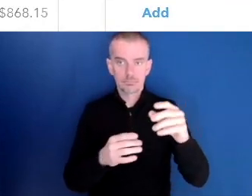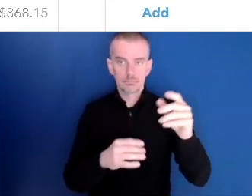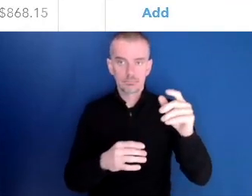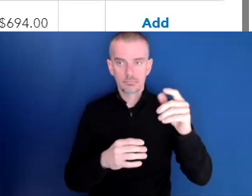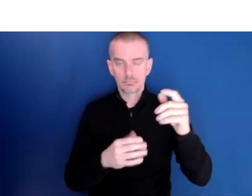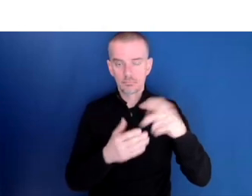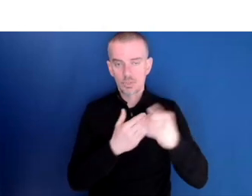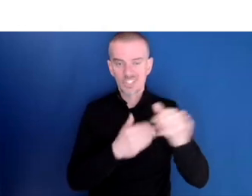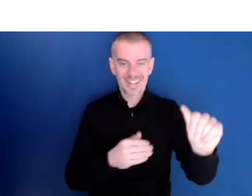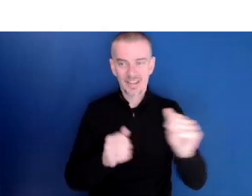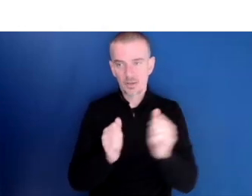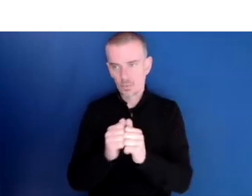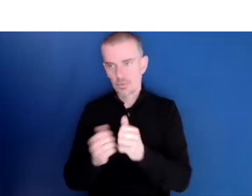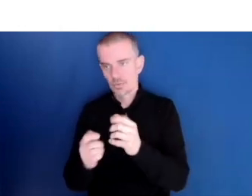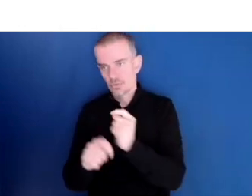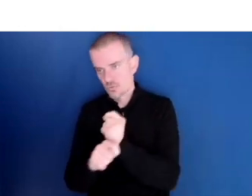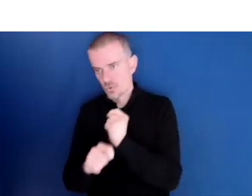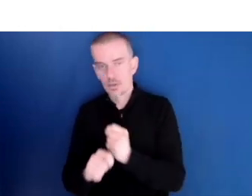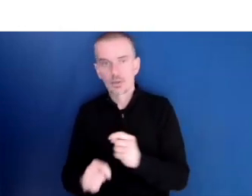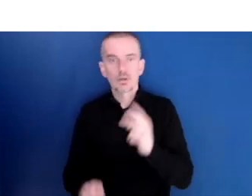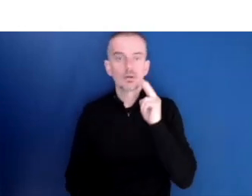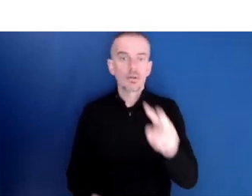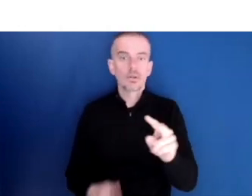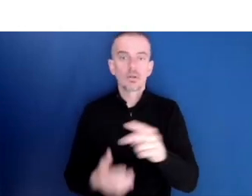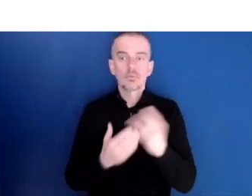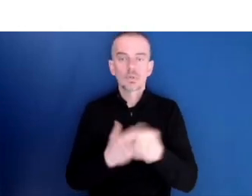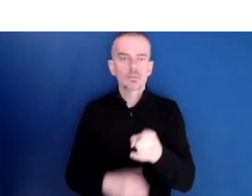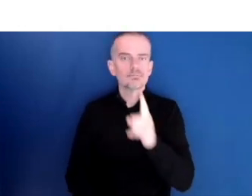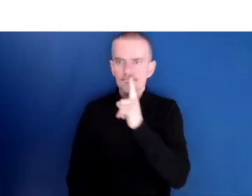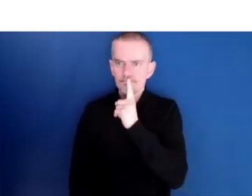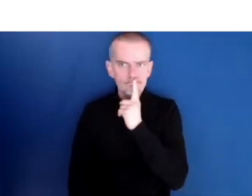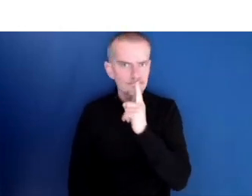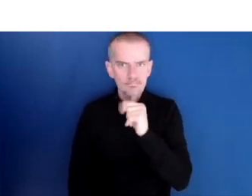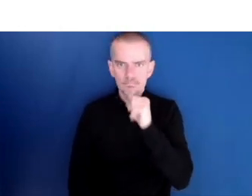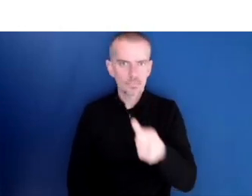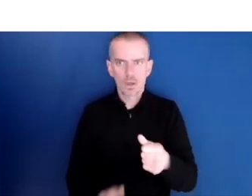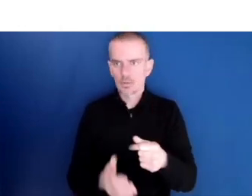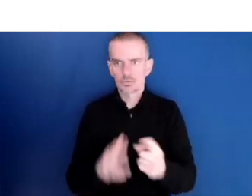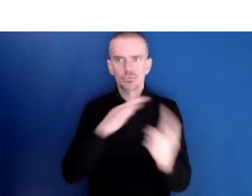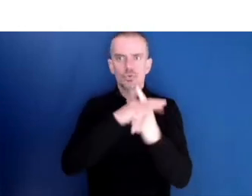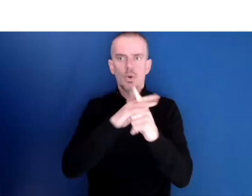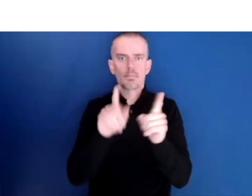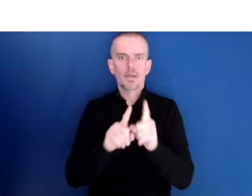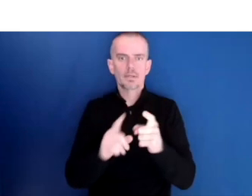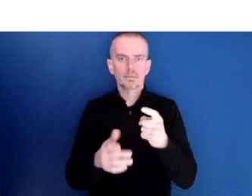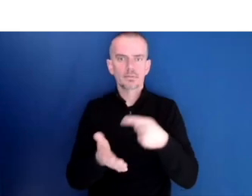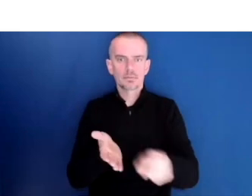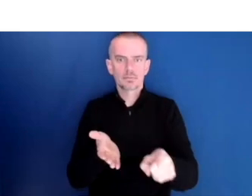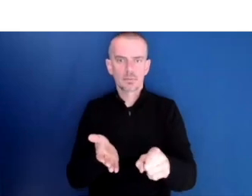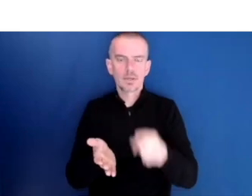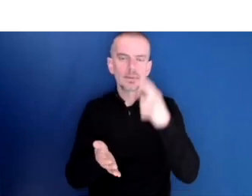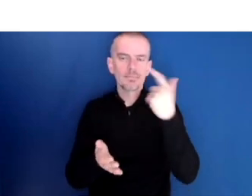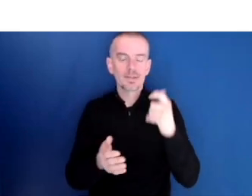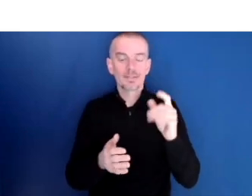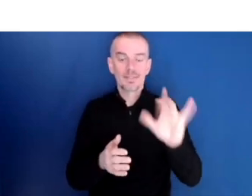when I go into the project, it's not going to show up as a cost. And that's because what I've done is I've capitalized the cost, right? Now